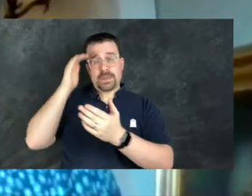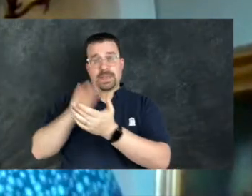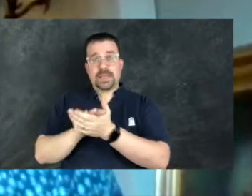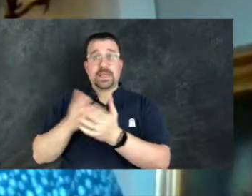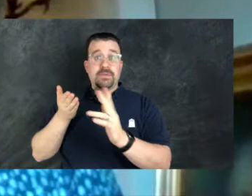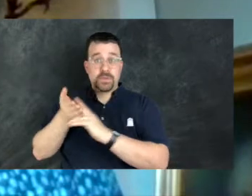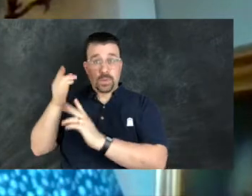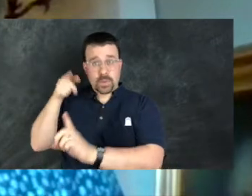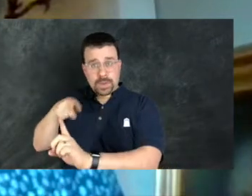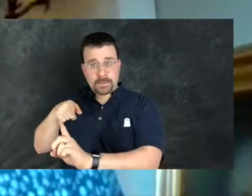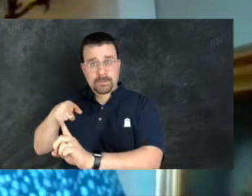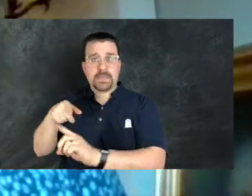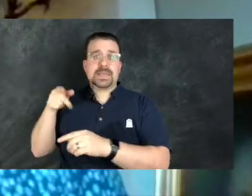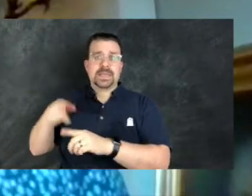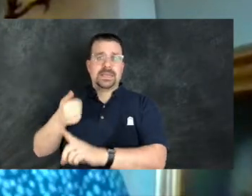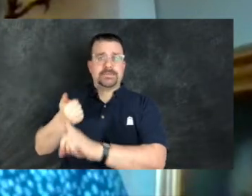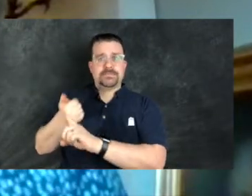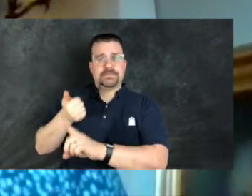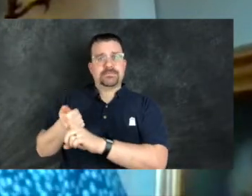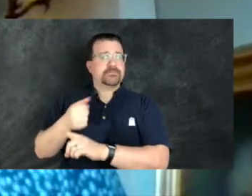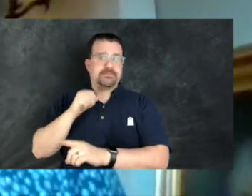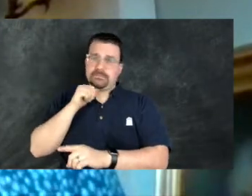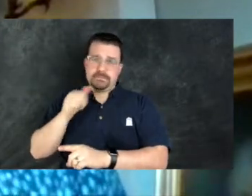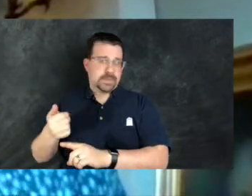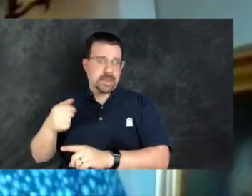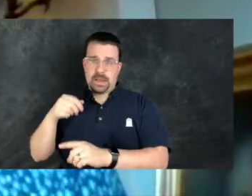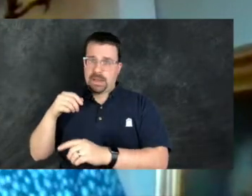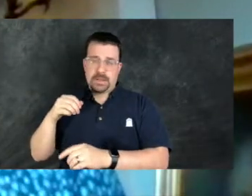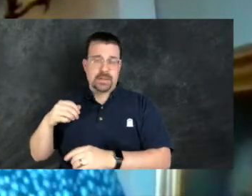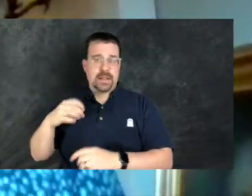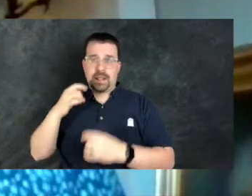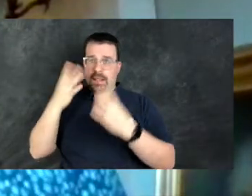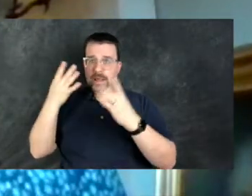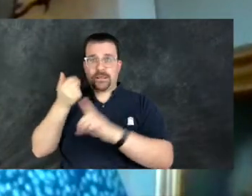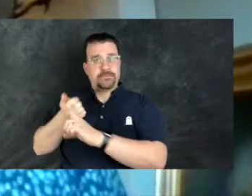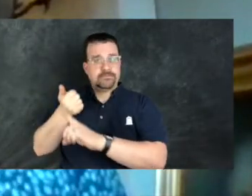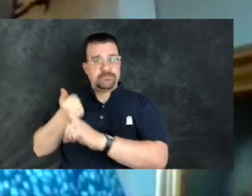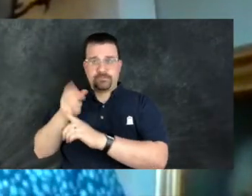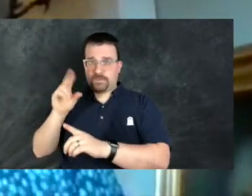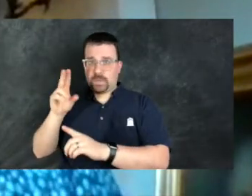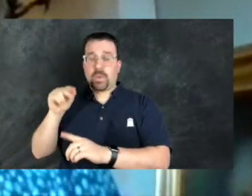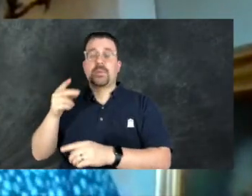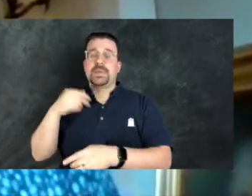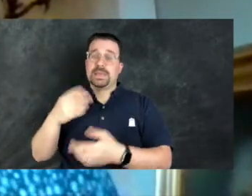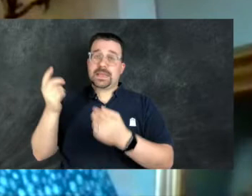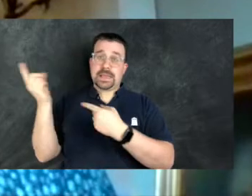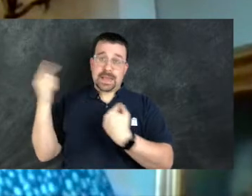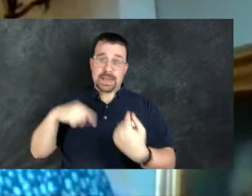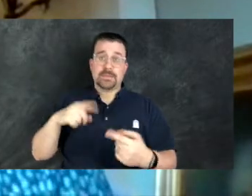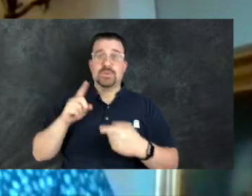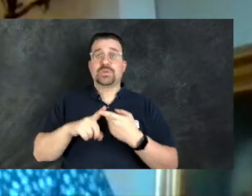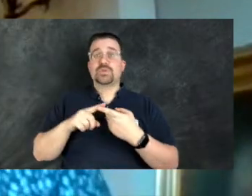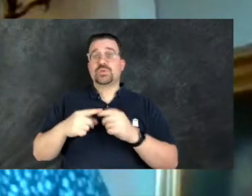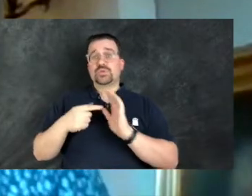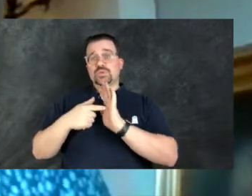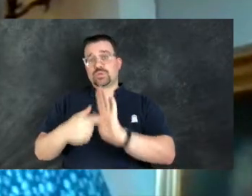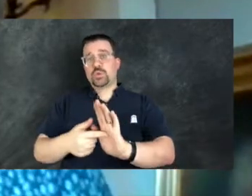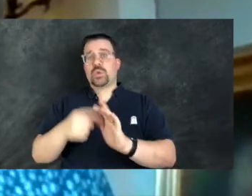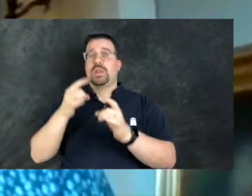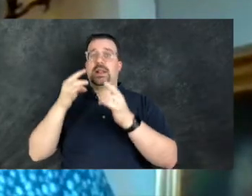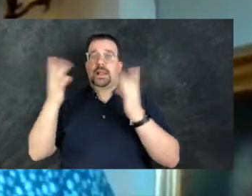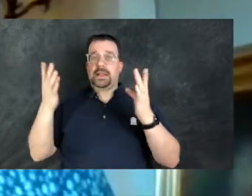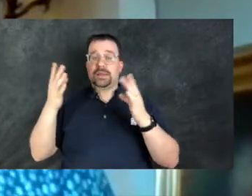him. He himself was not the light, but he came to testify to the light. This